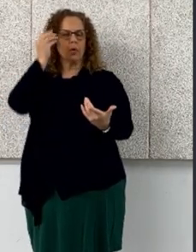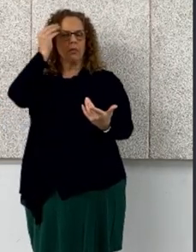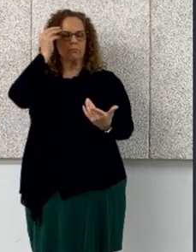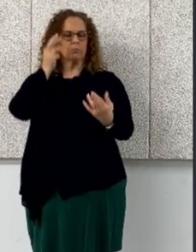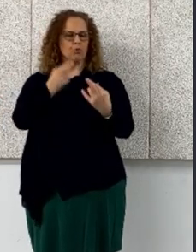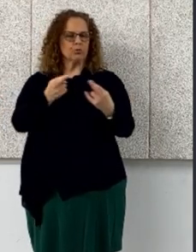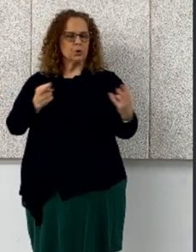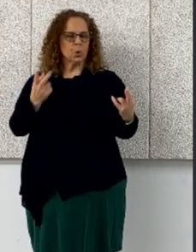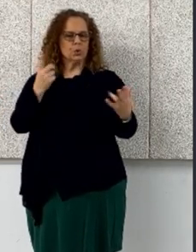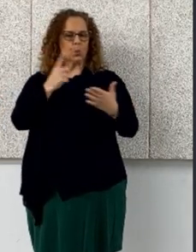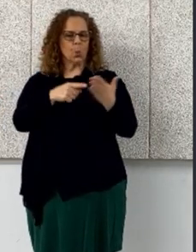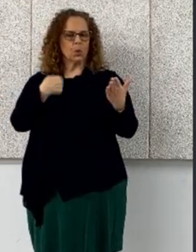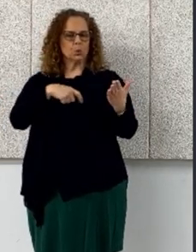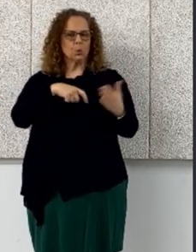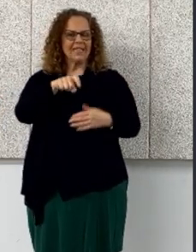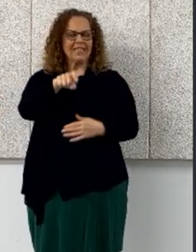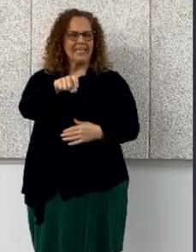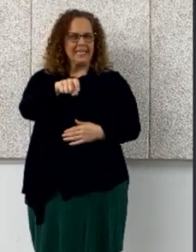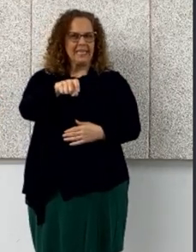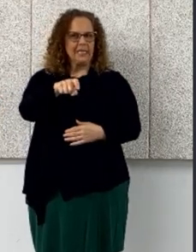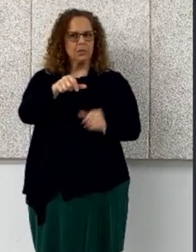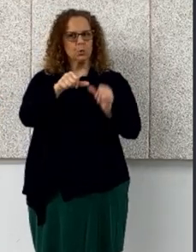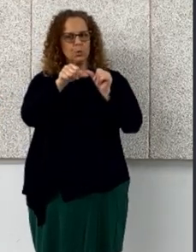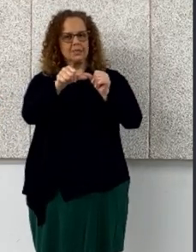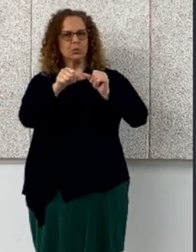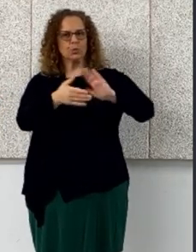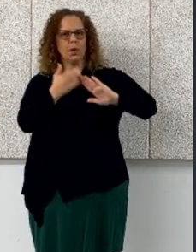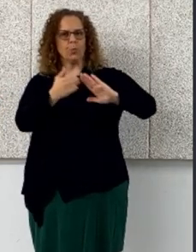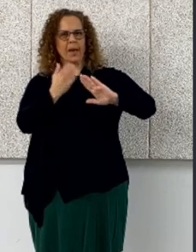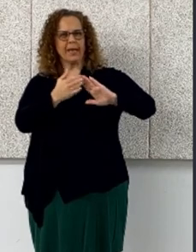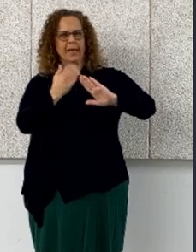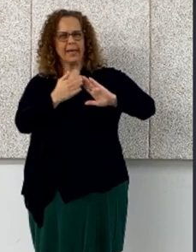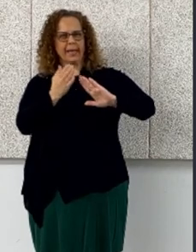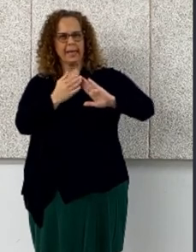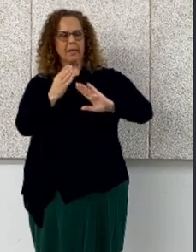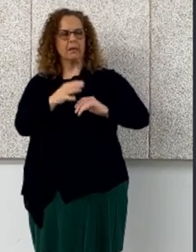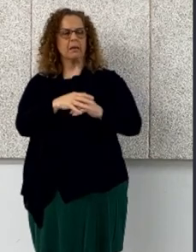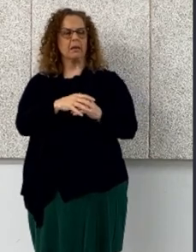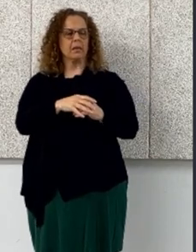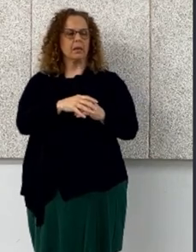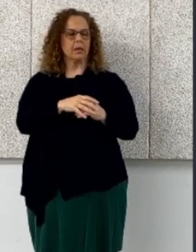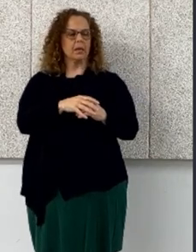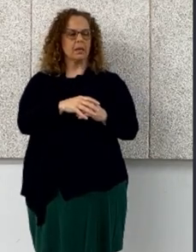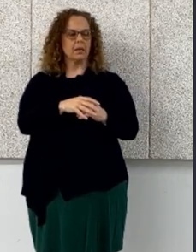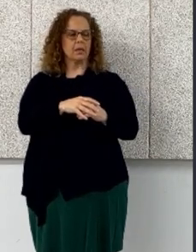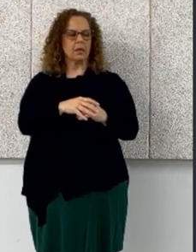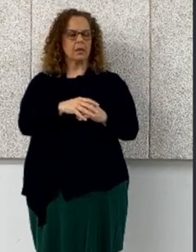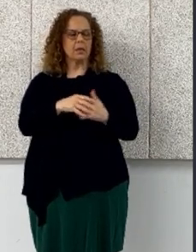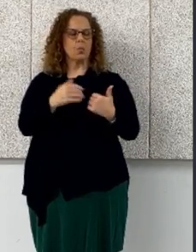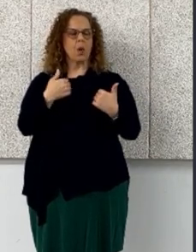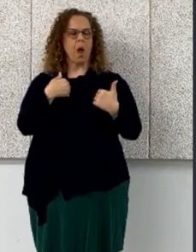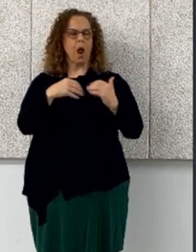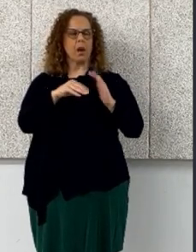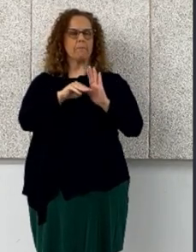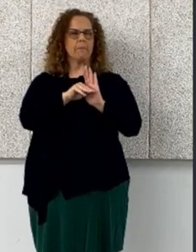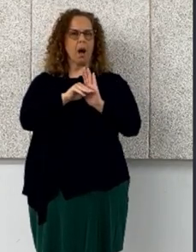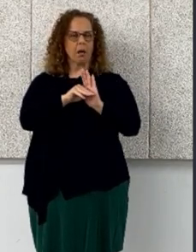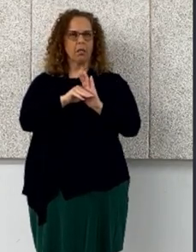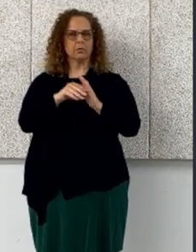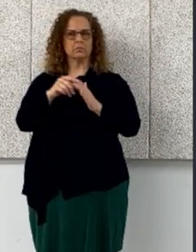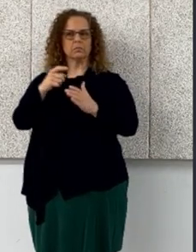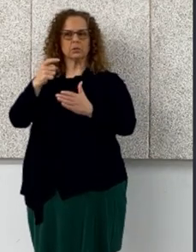order to keep that venue operating? And we had had a model for a while that showed what the cost was to operate the space versus